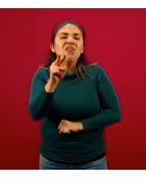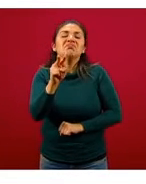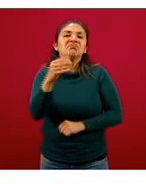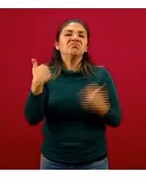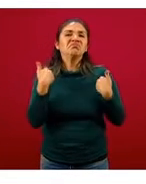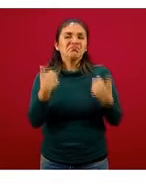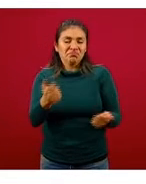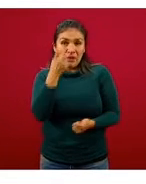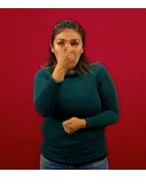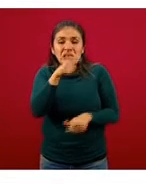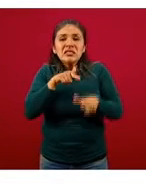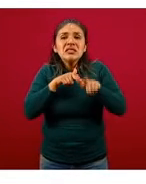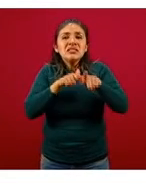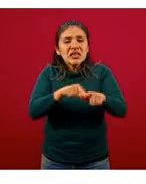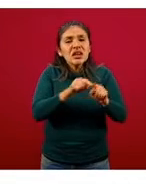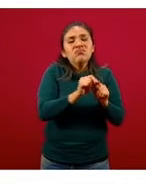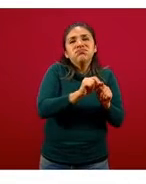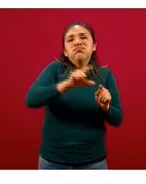tendency.